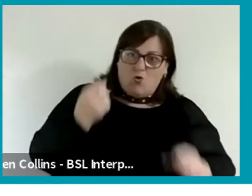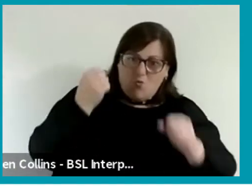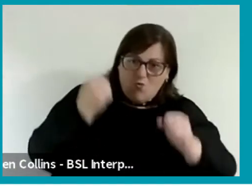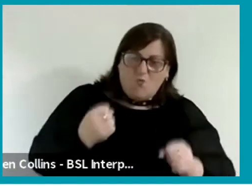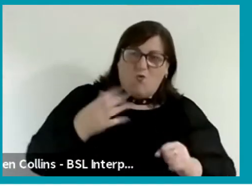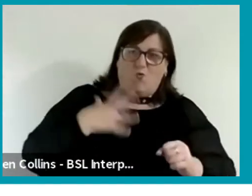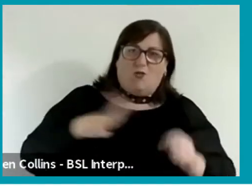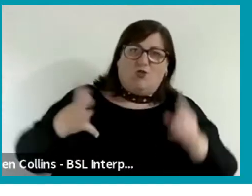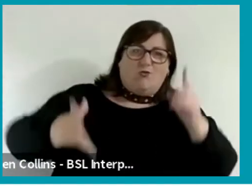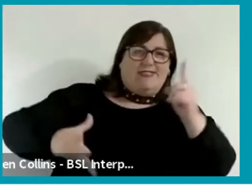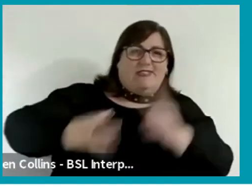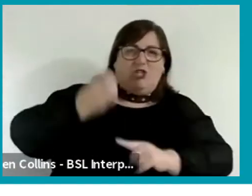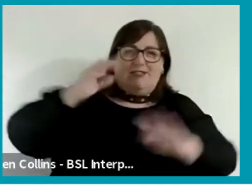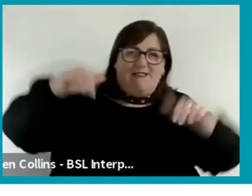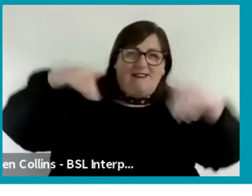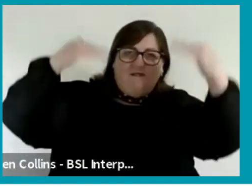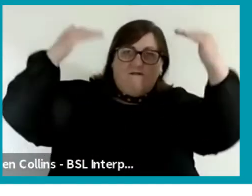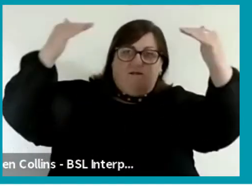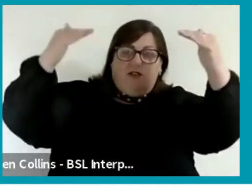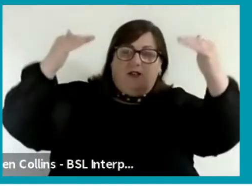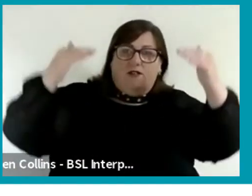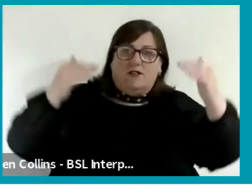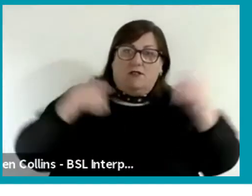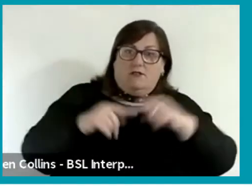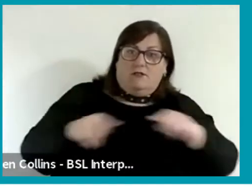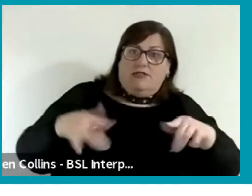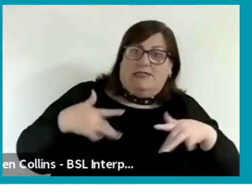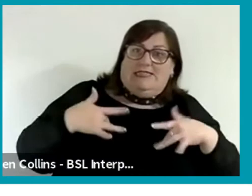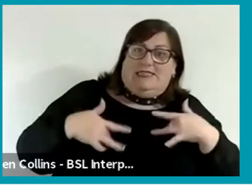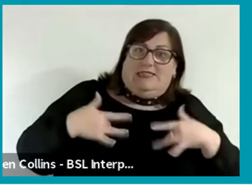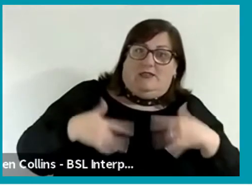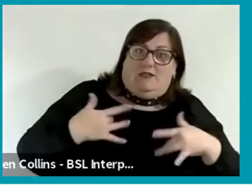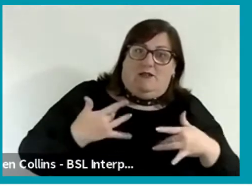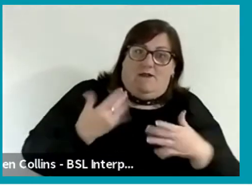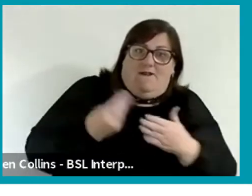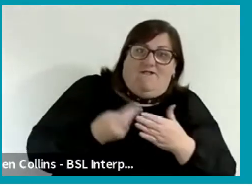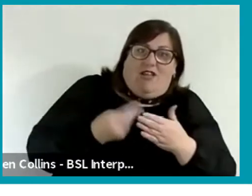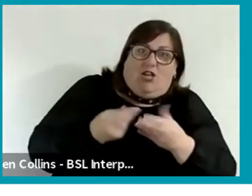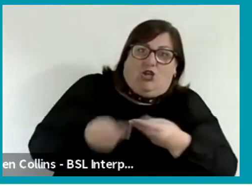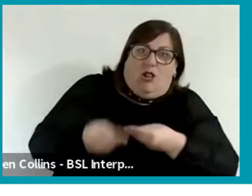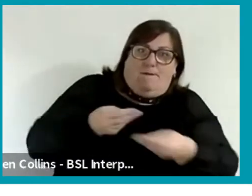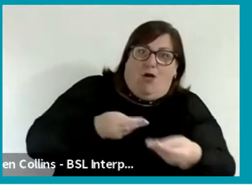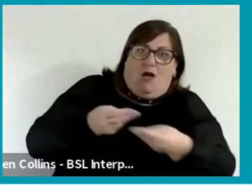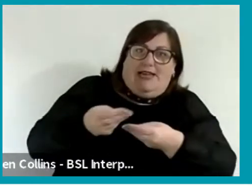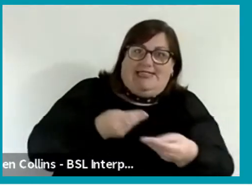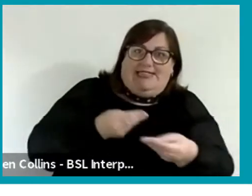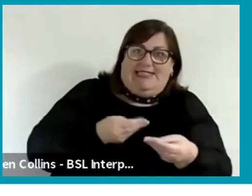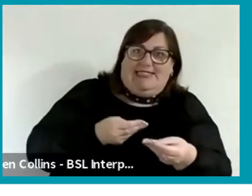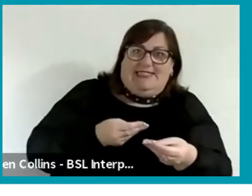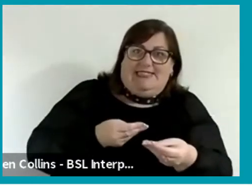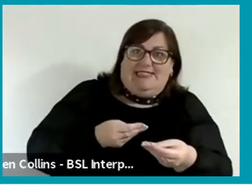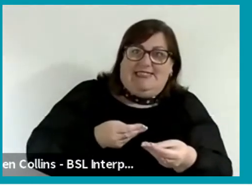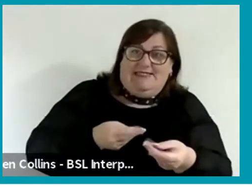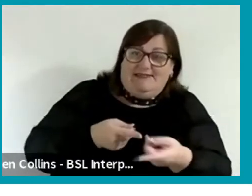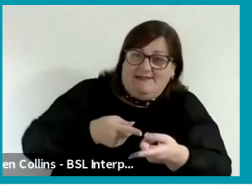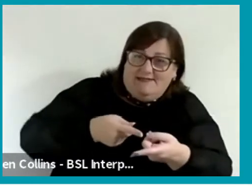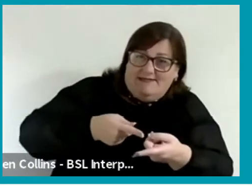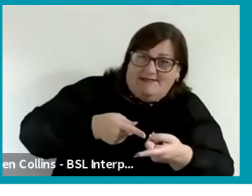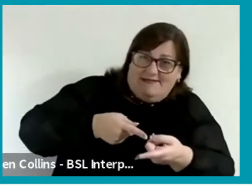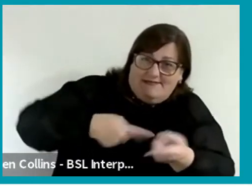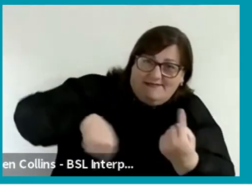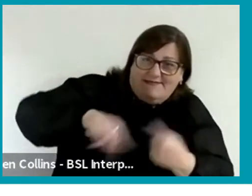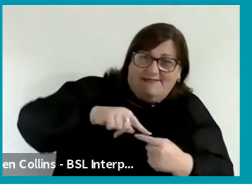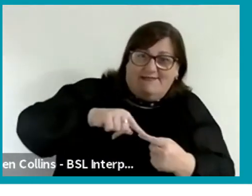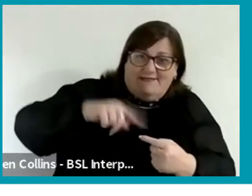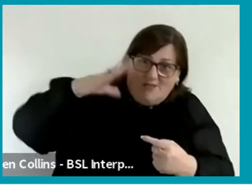are interested in financial markets. That we've all got common denominators. Everyone that works in markets, they want to succeed at a high level. They